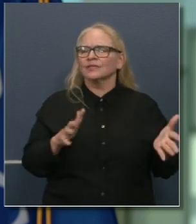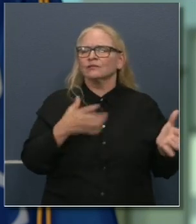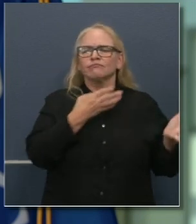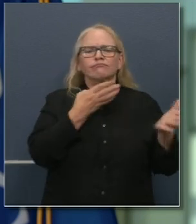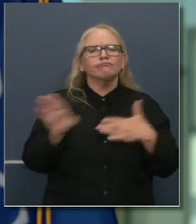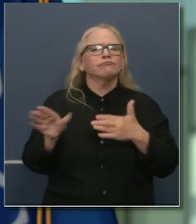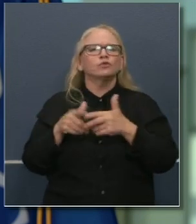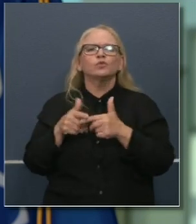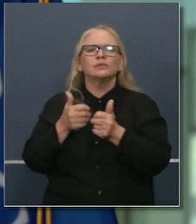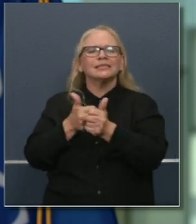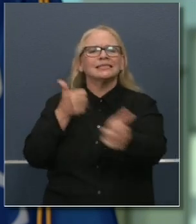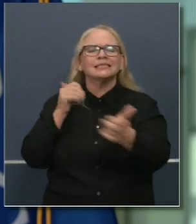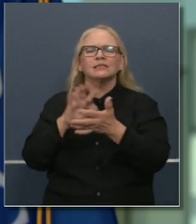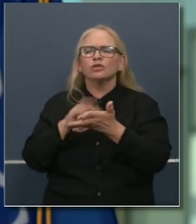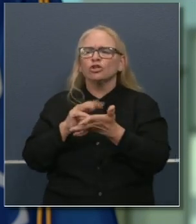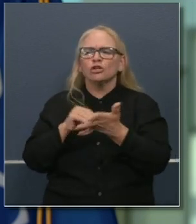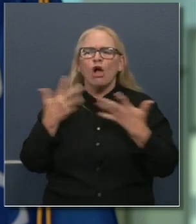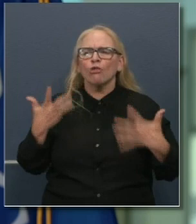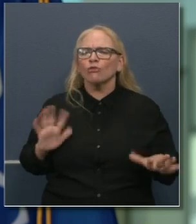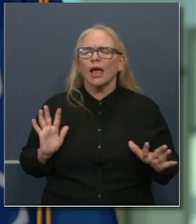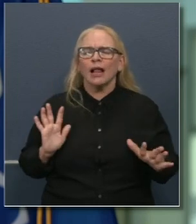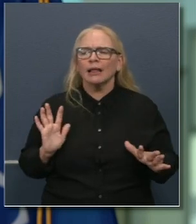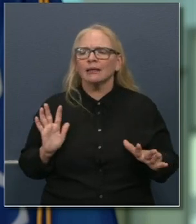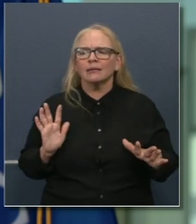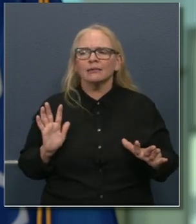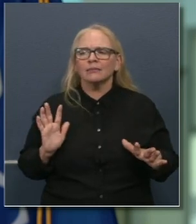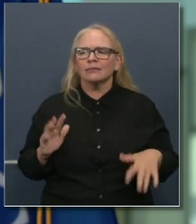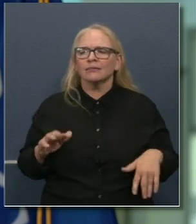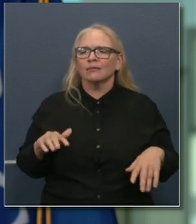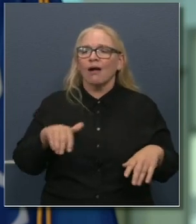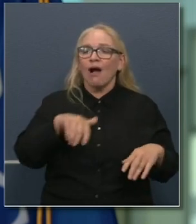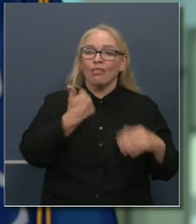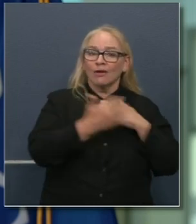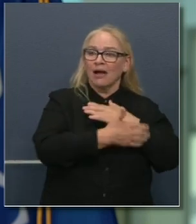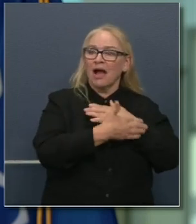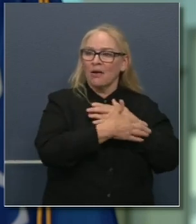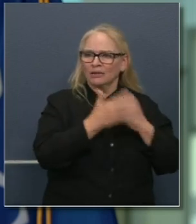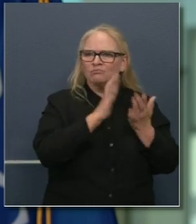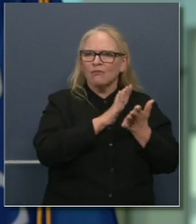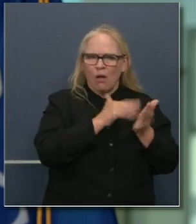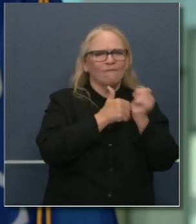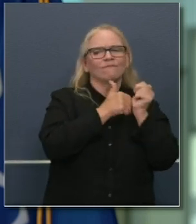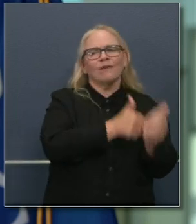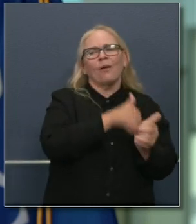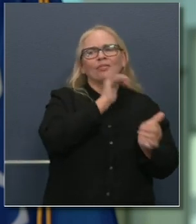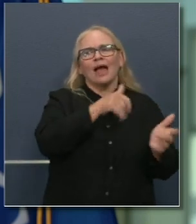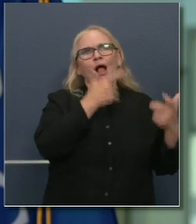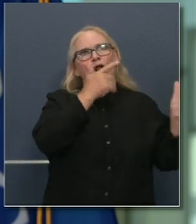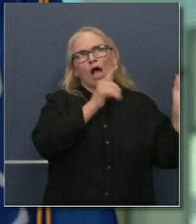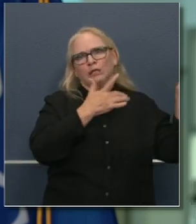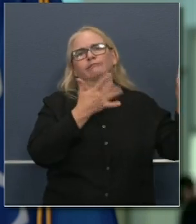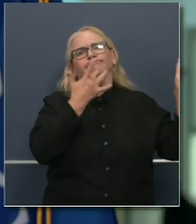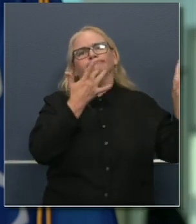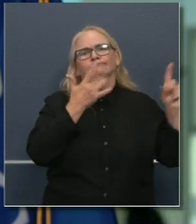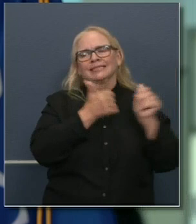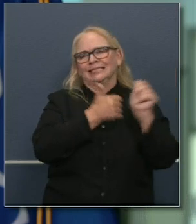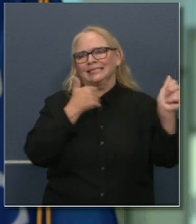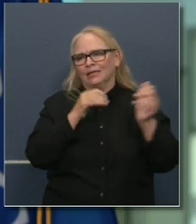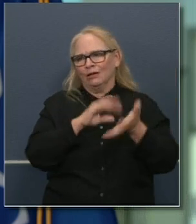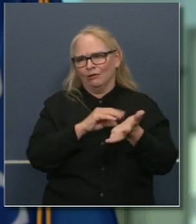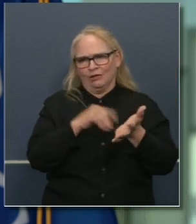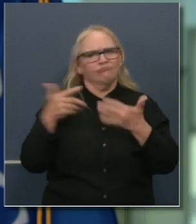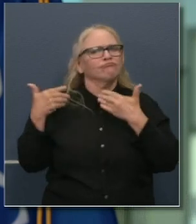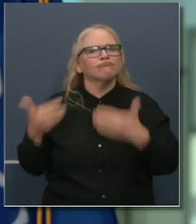is many others followed suit in the last few days. And so you have dozens and dozens and dozens